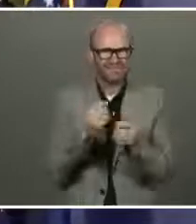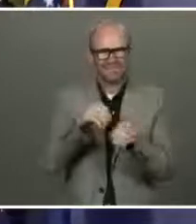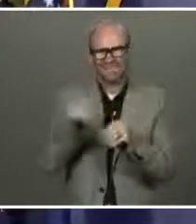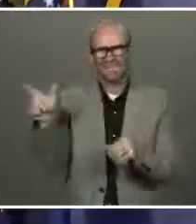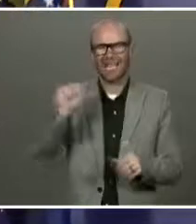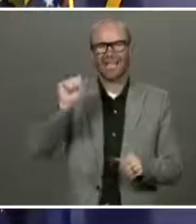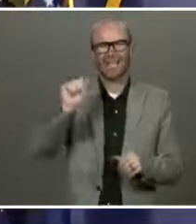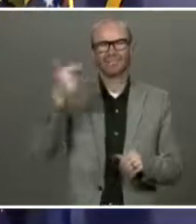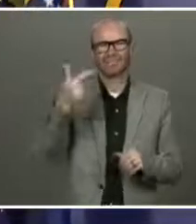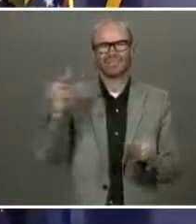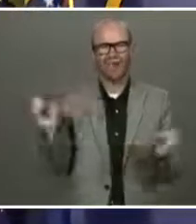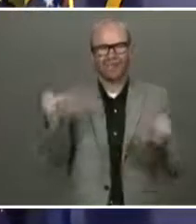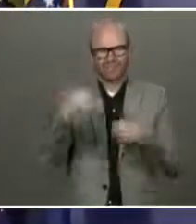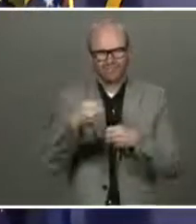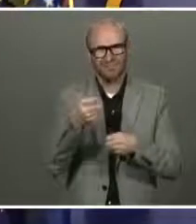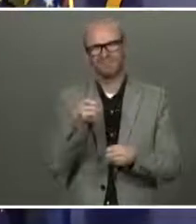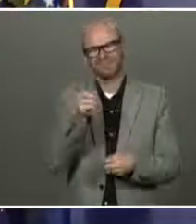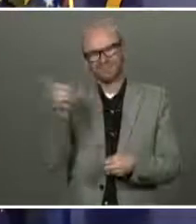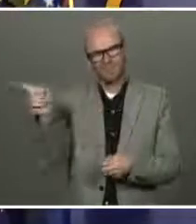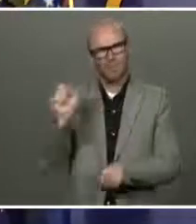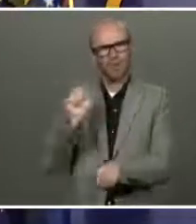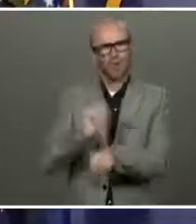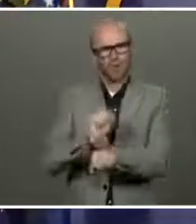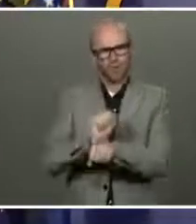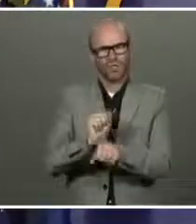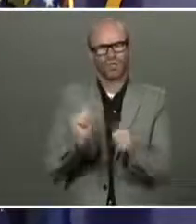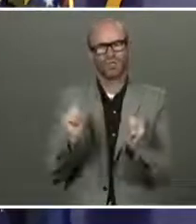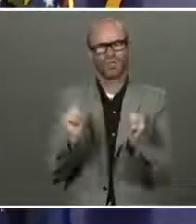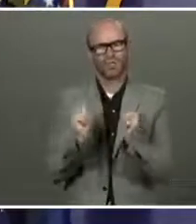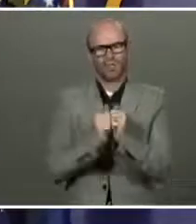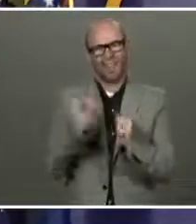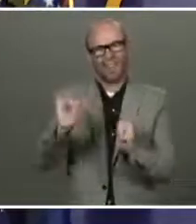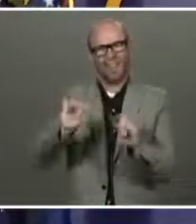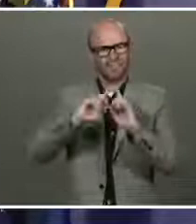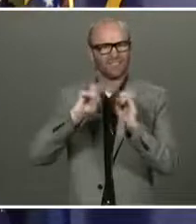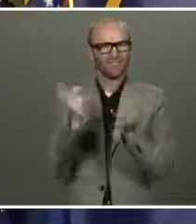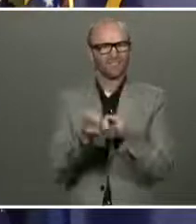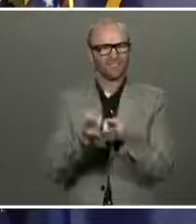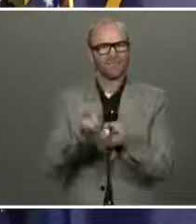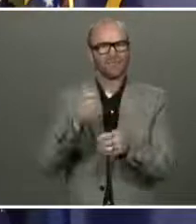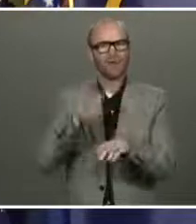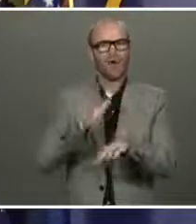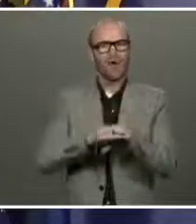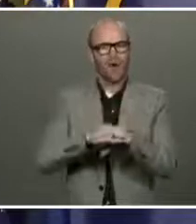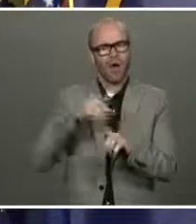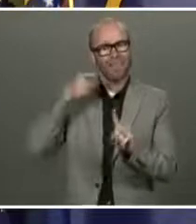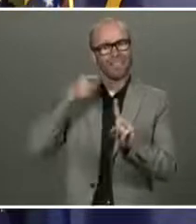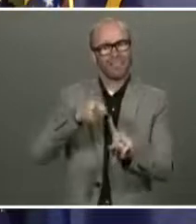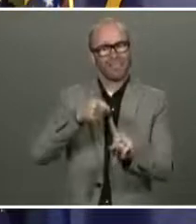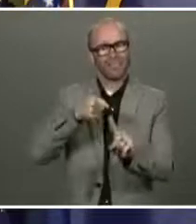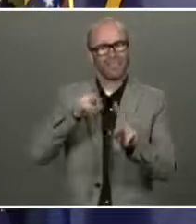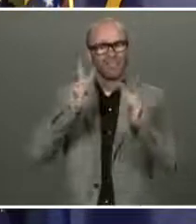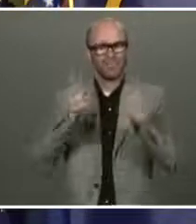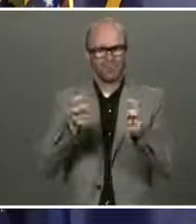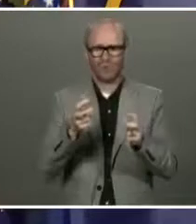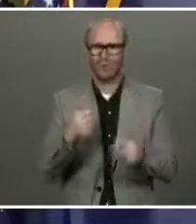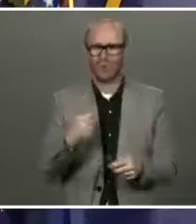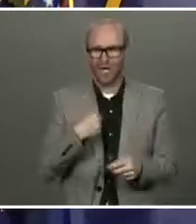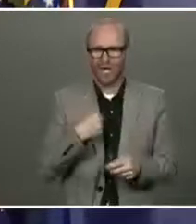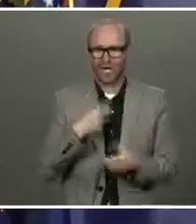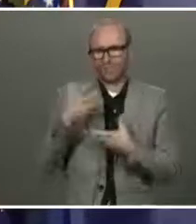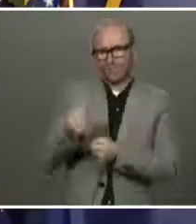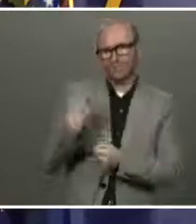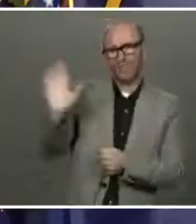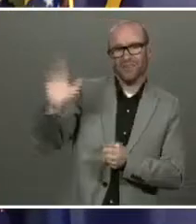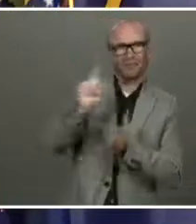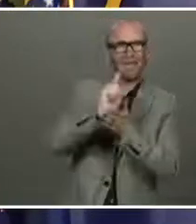General's office who has been working with that division on this particular issue, and so I certainly trust their